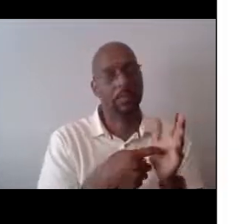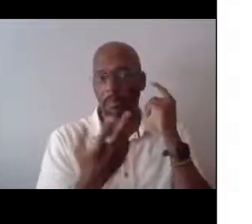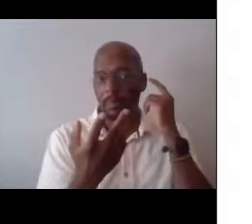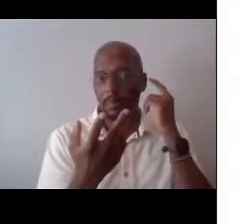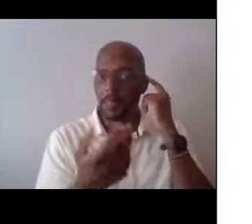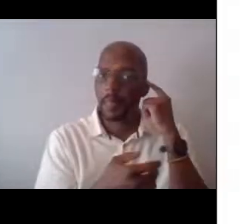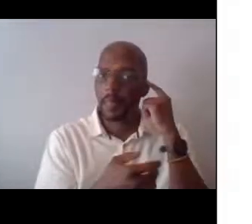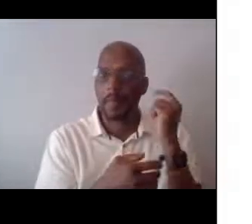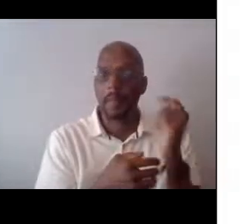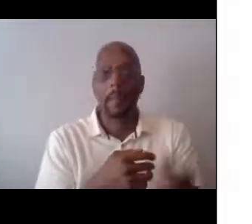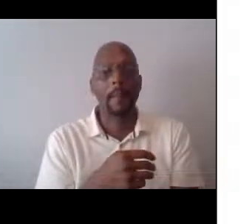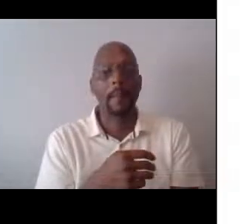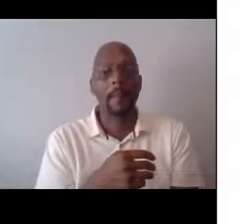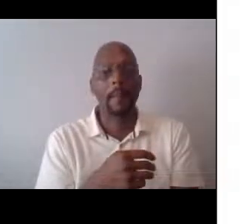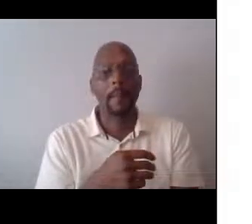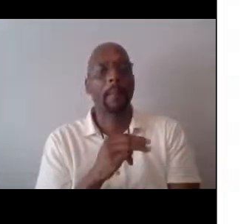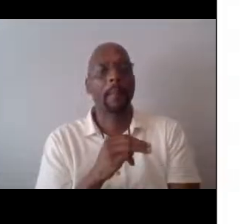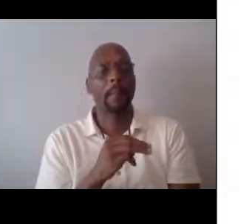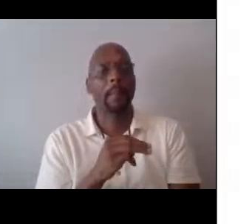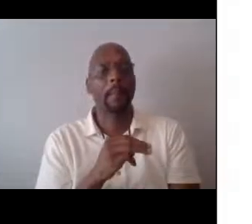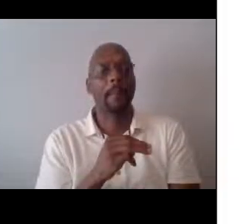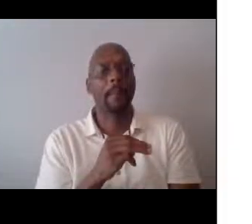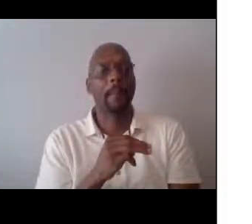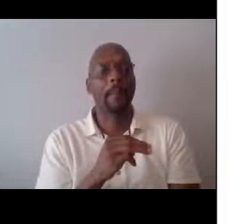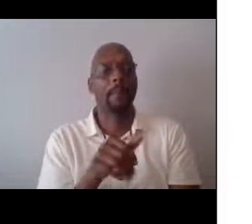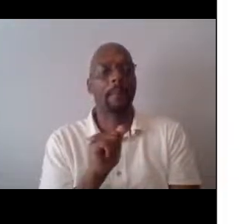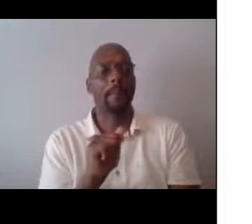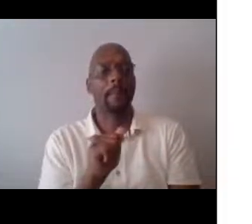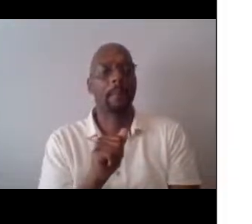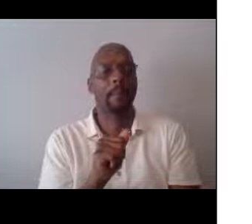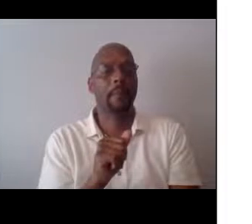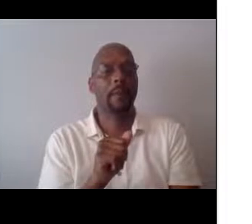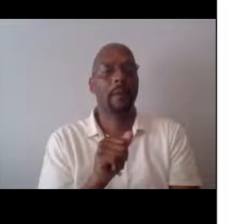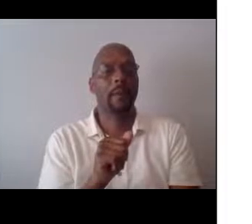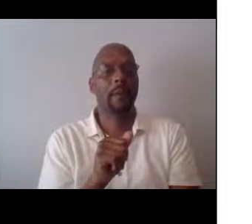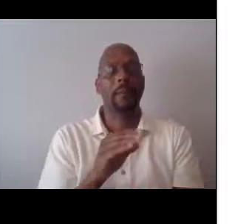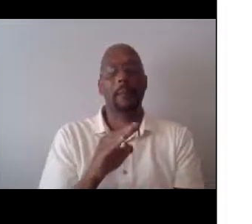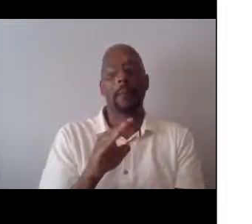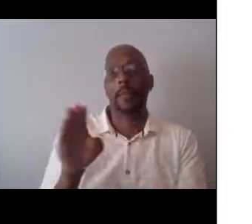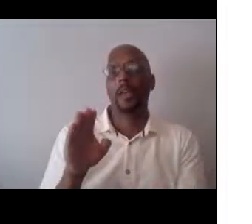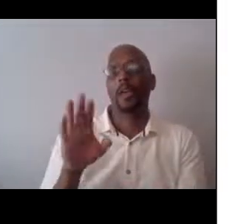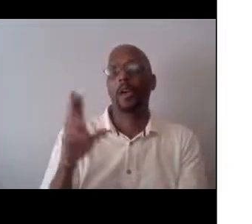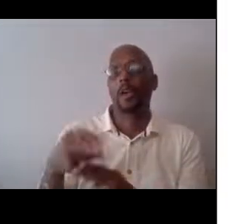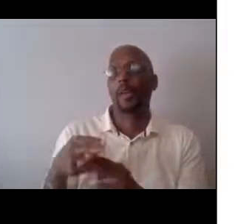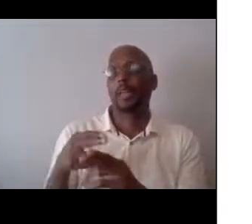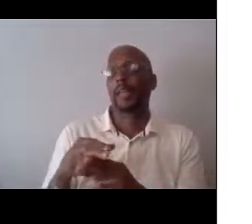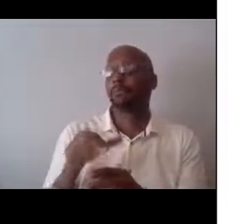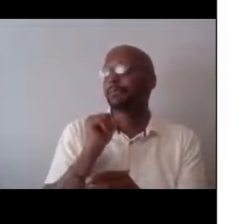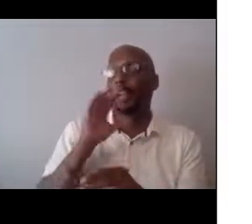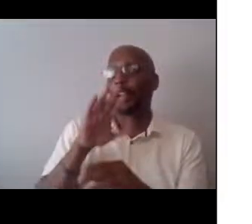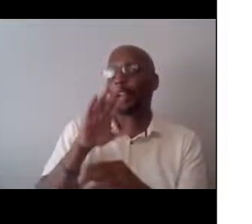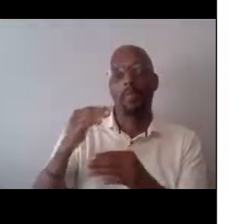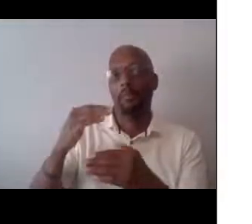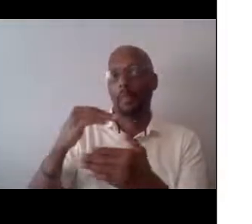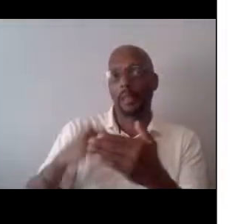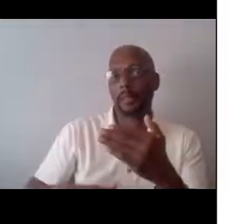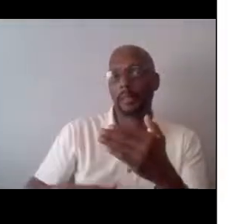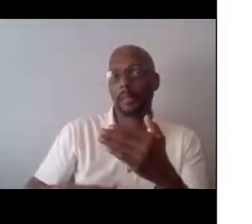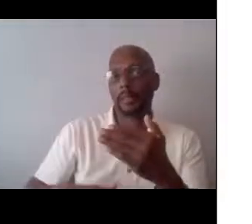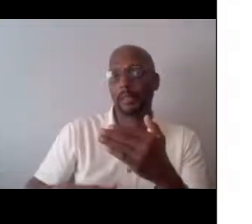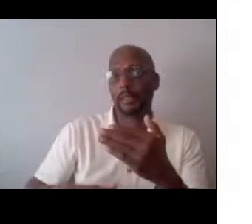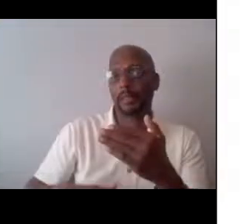Babale, I apologize to Miha if I'm mispronouncing that. The slides don't have her name in them. So